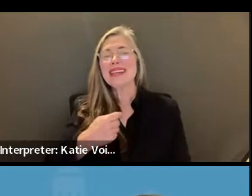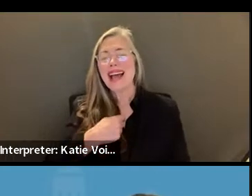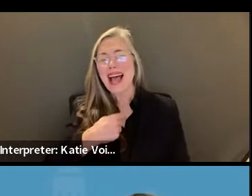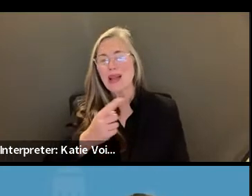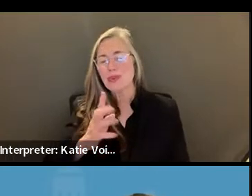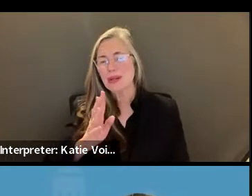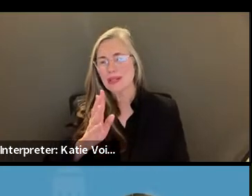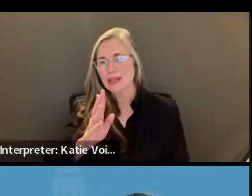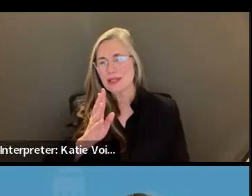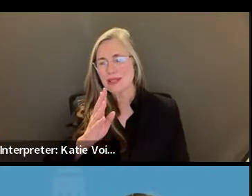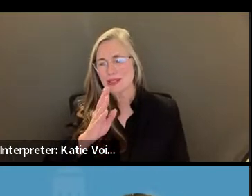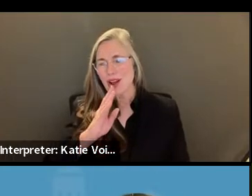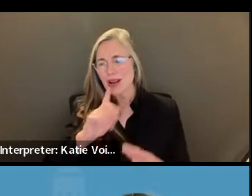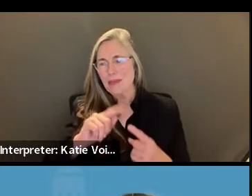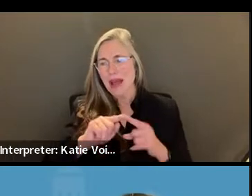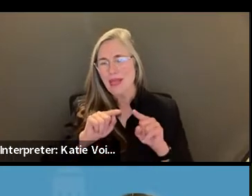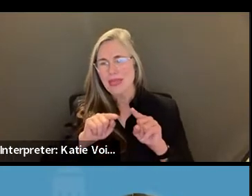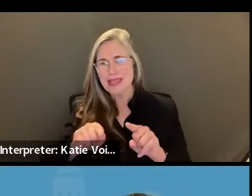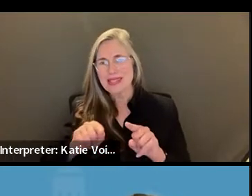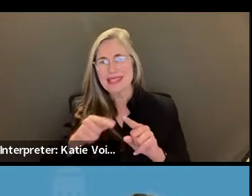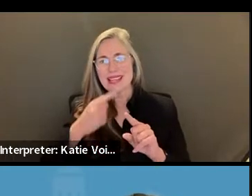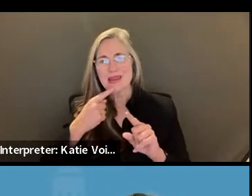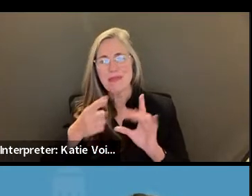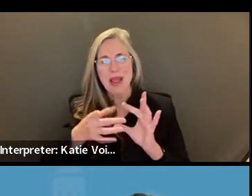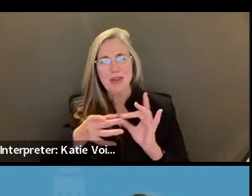my comments. Not